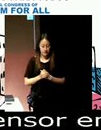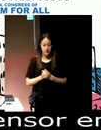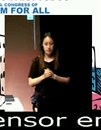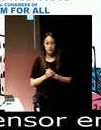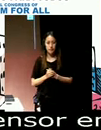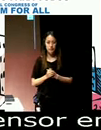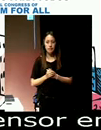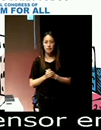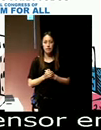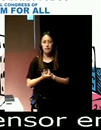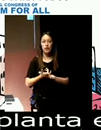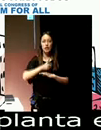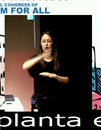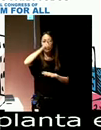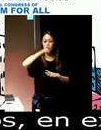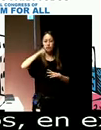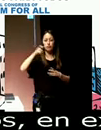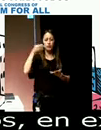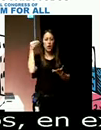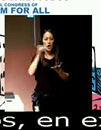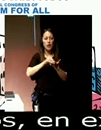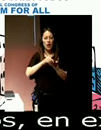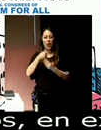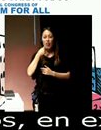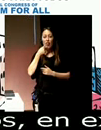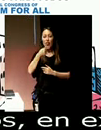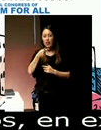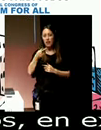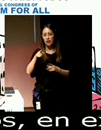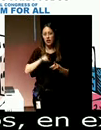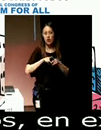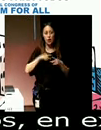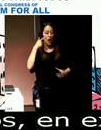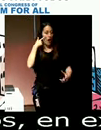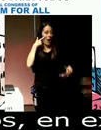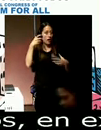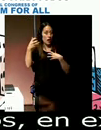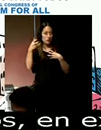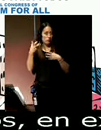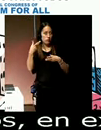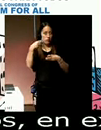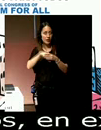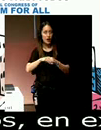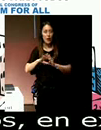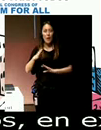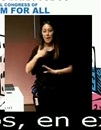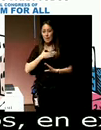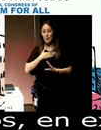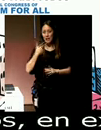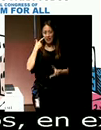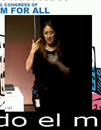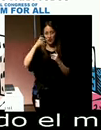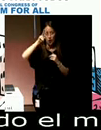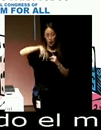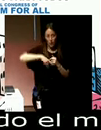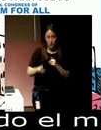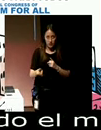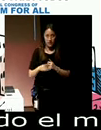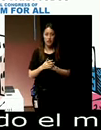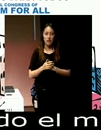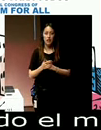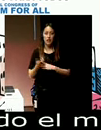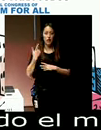concept. Yeah, great. Great for him, not good for me. When he says, I have an audio guide. Yeah,